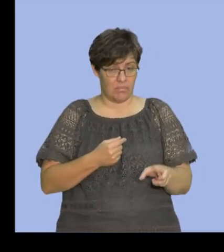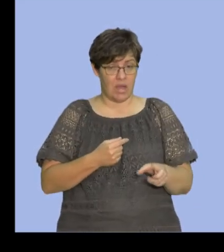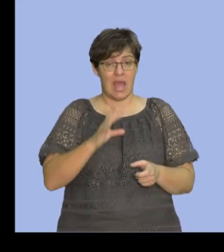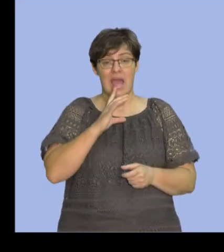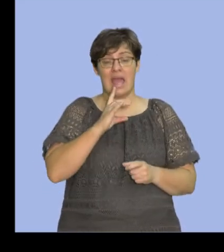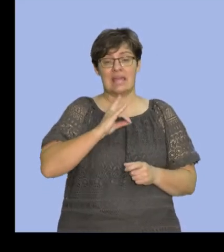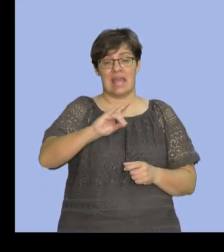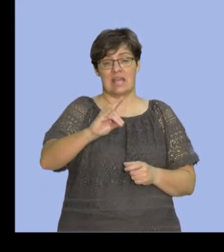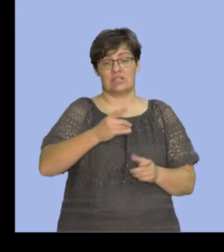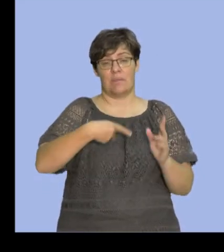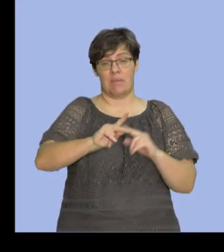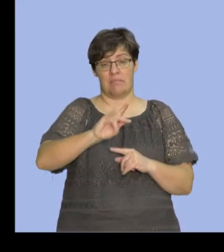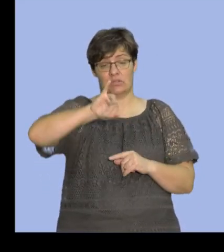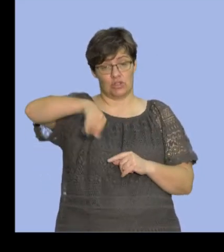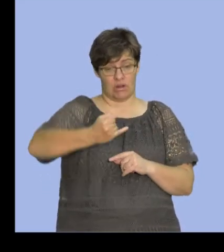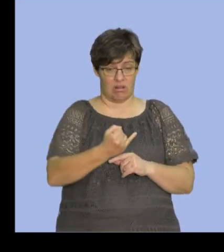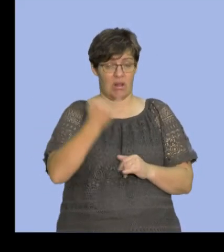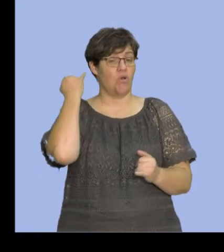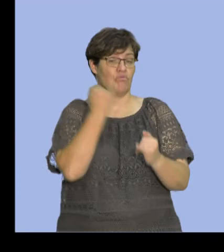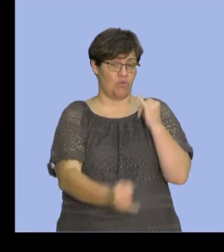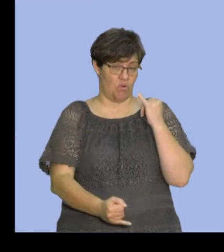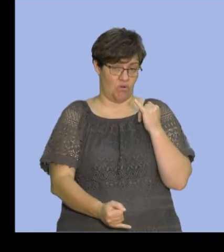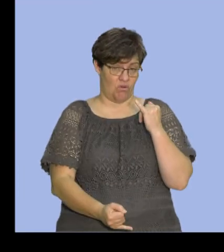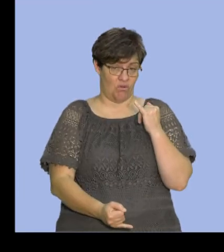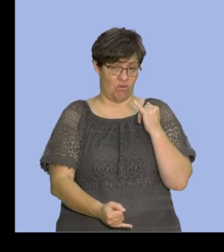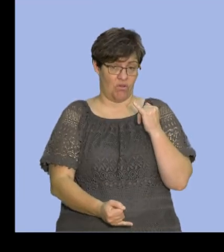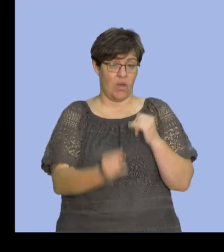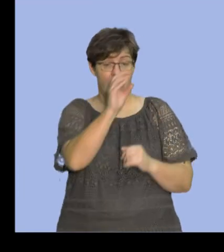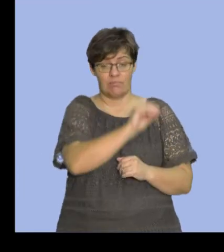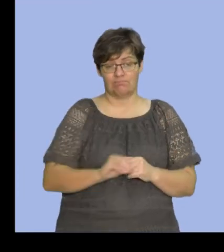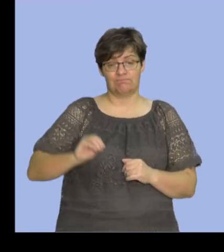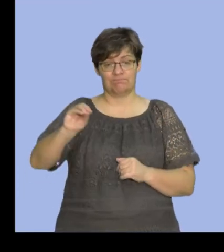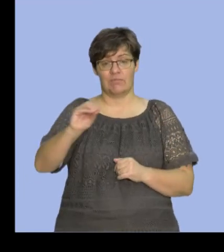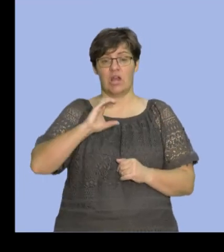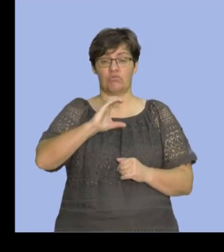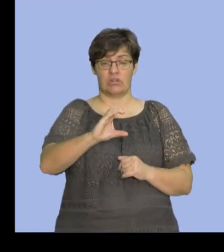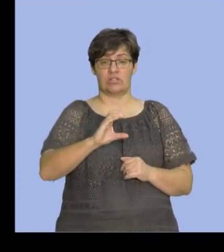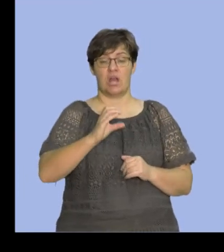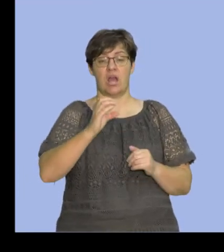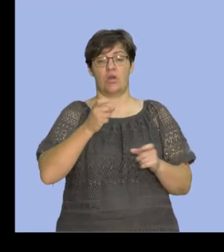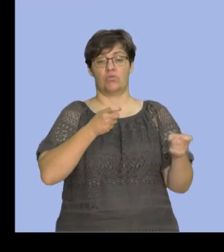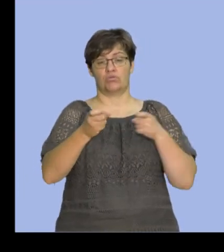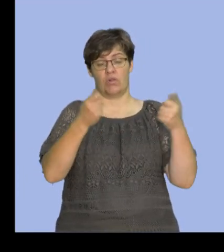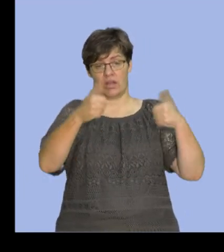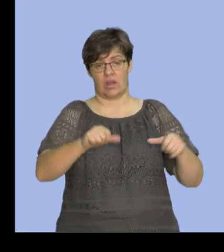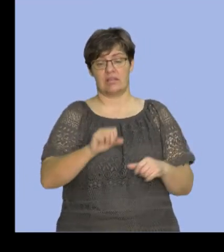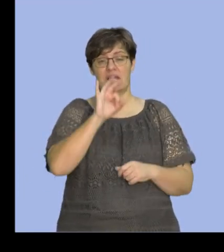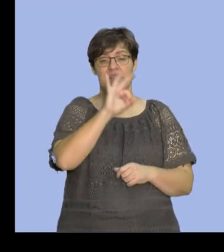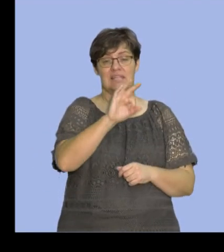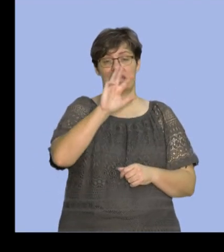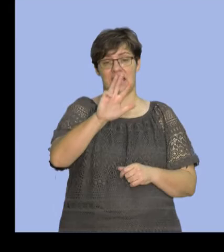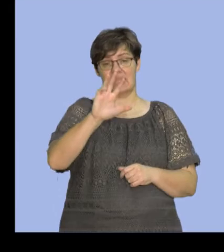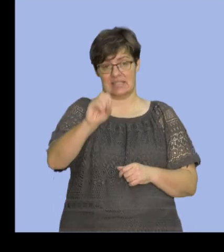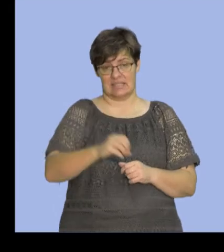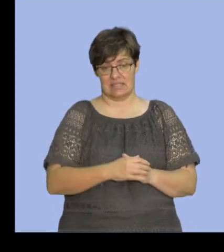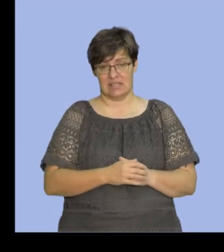payments journal was incorrect and posted to the creditors control account as 390 instead